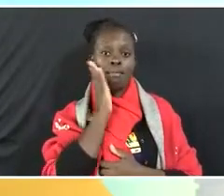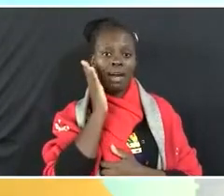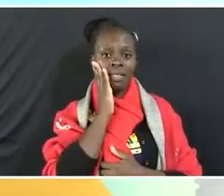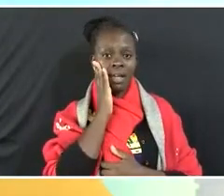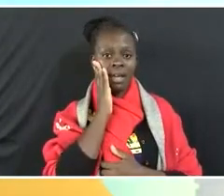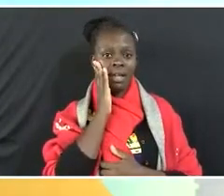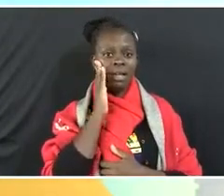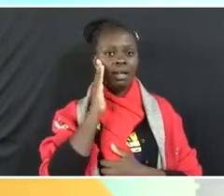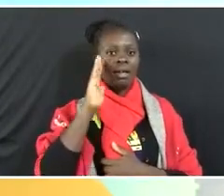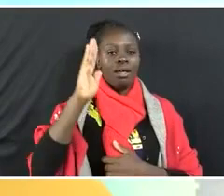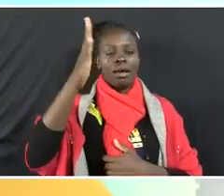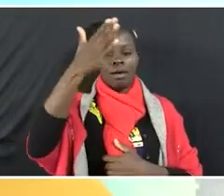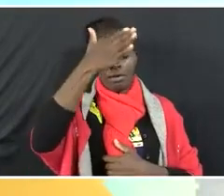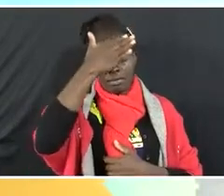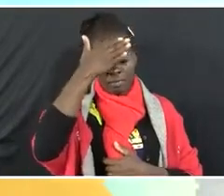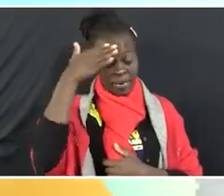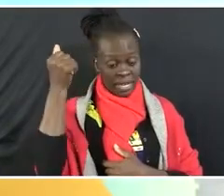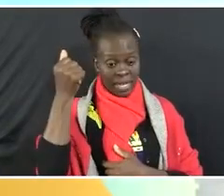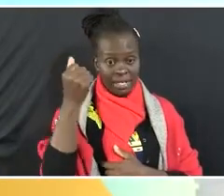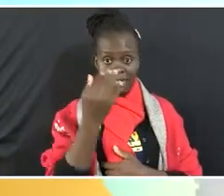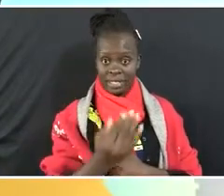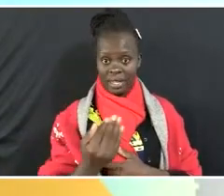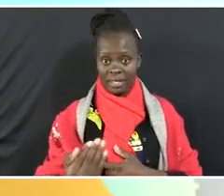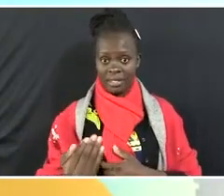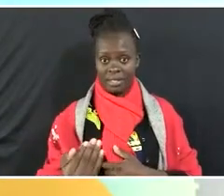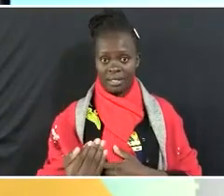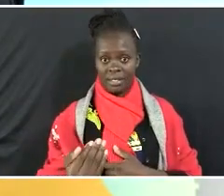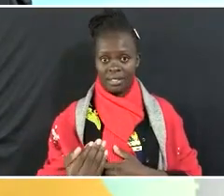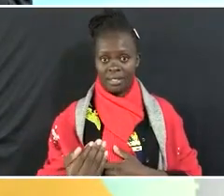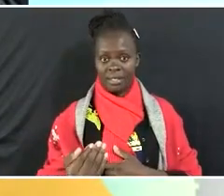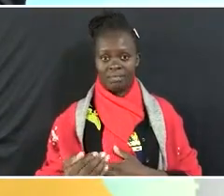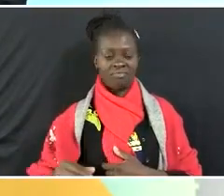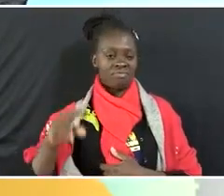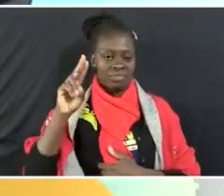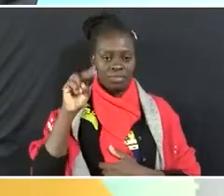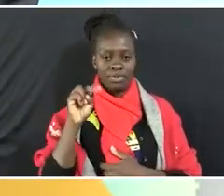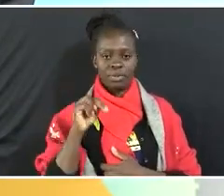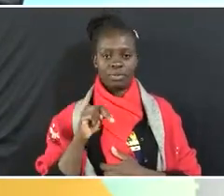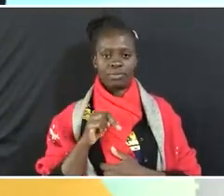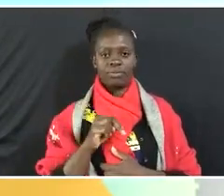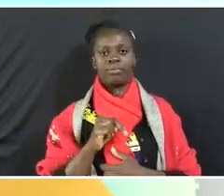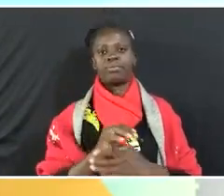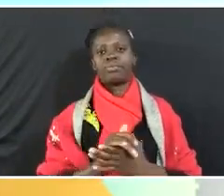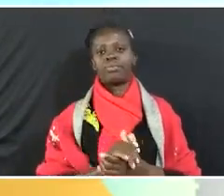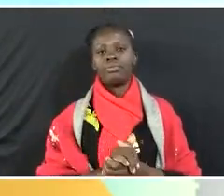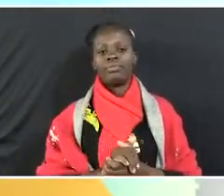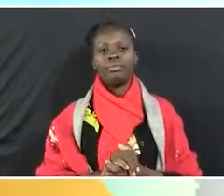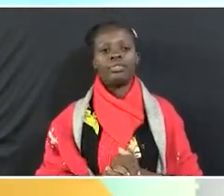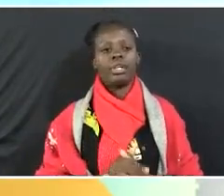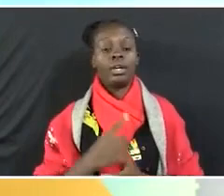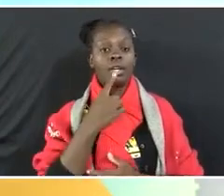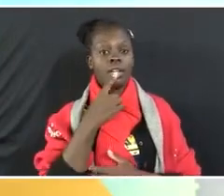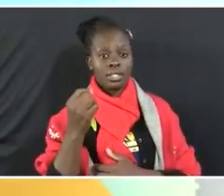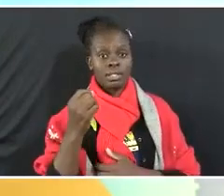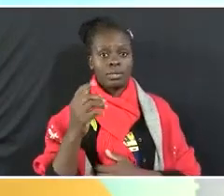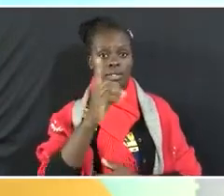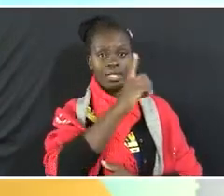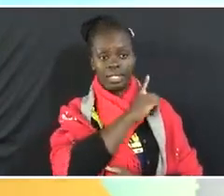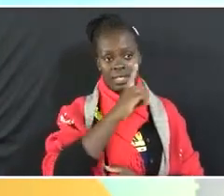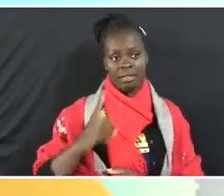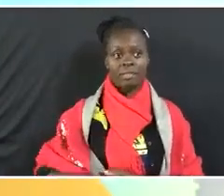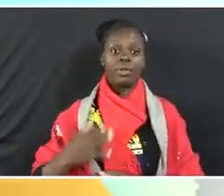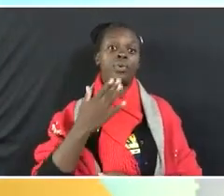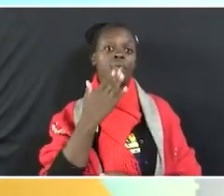And then so, David longed to see the murderer's son. The son was